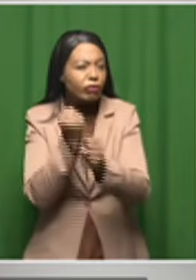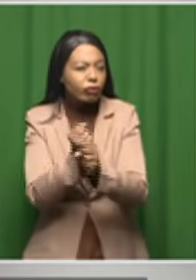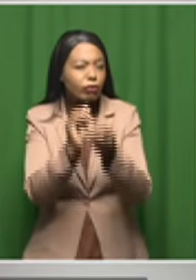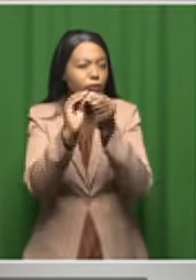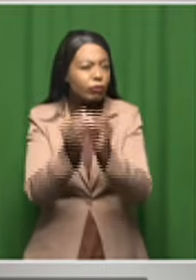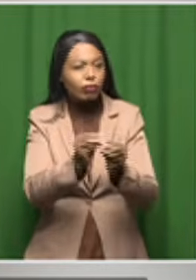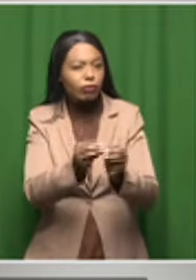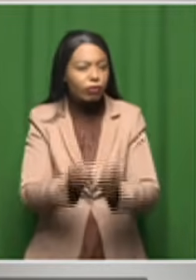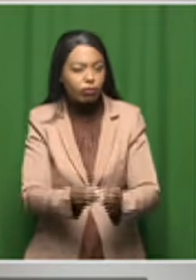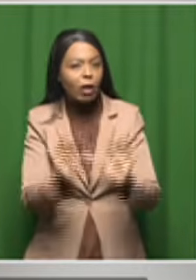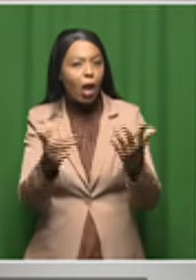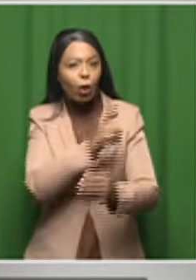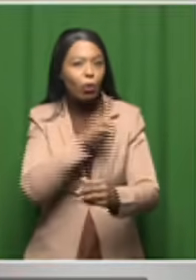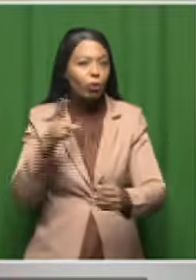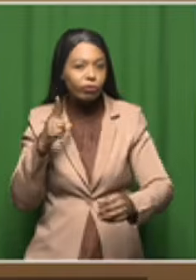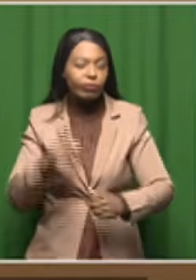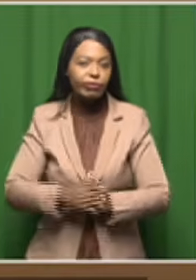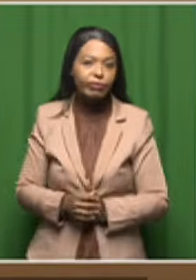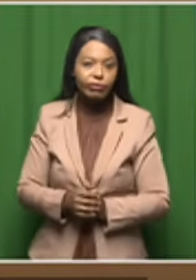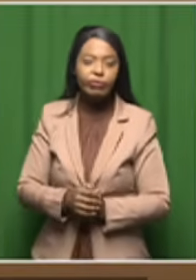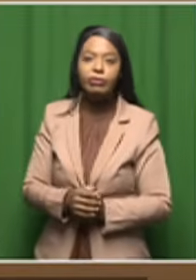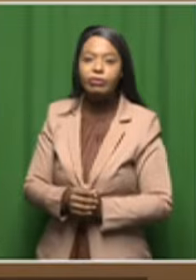together?